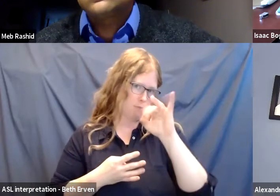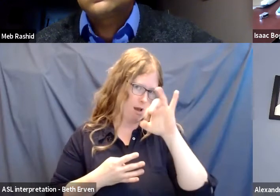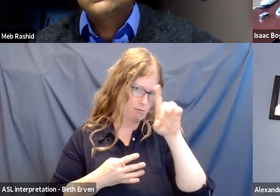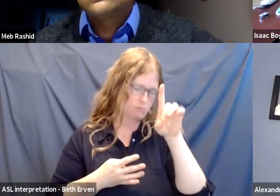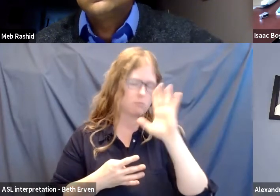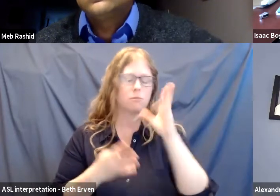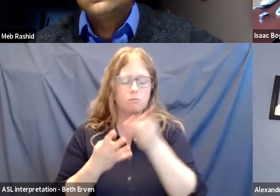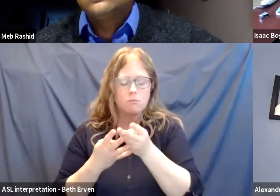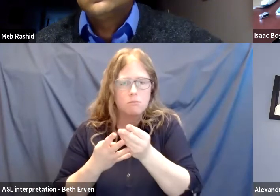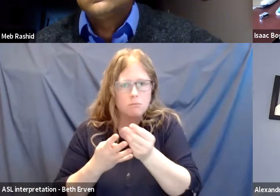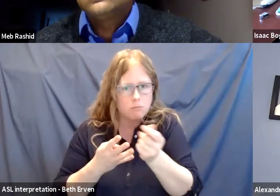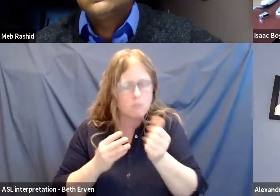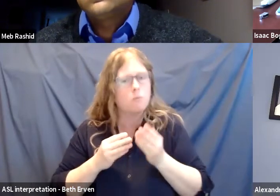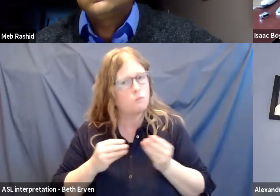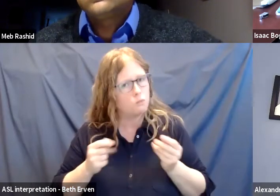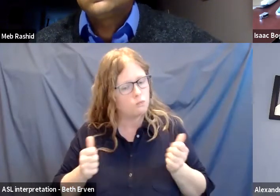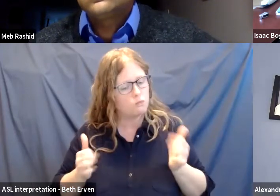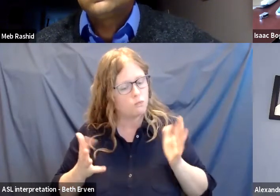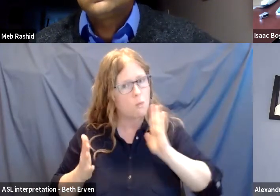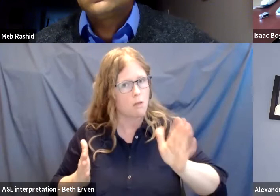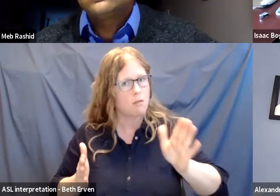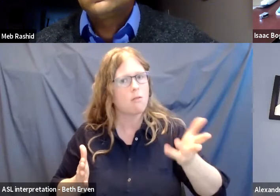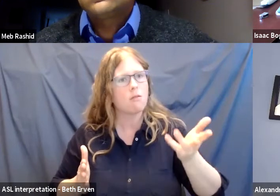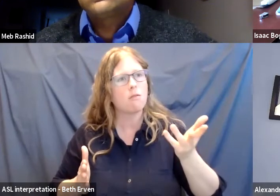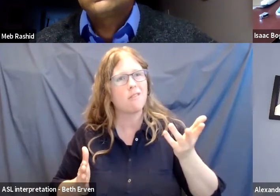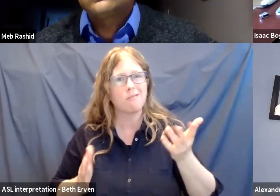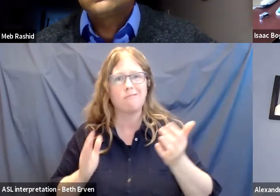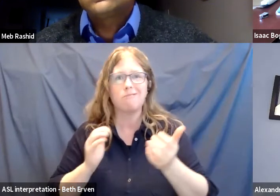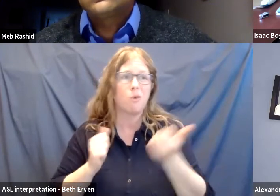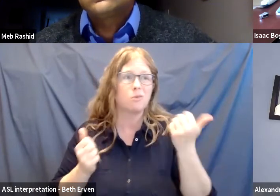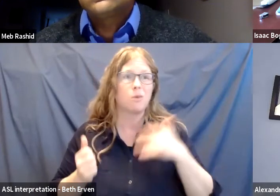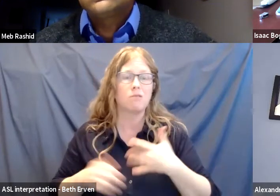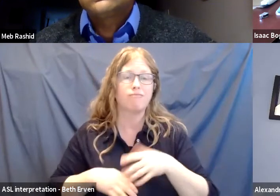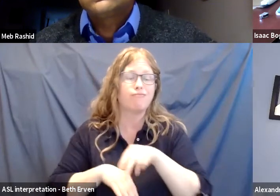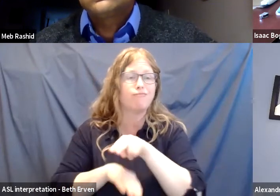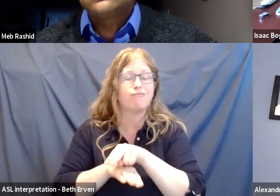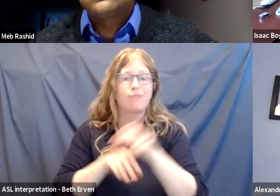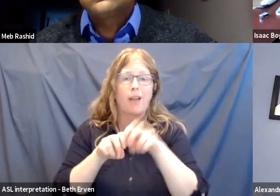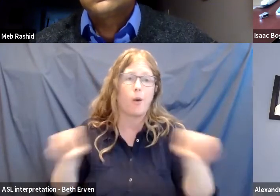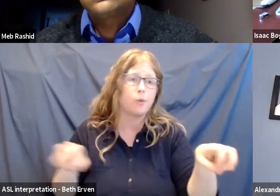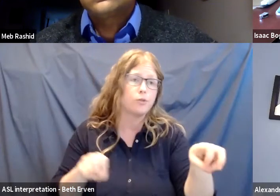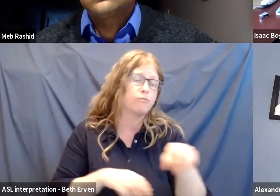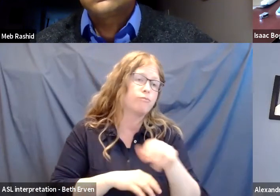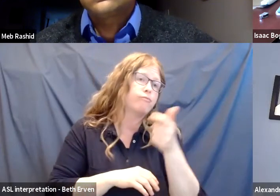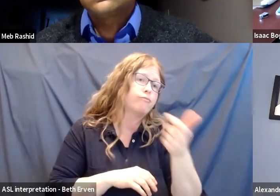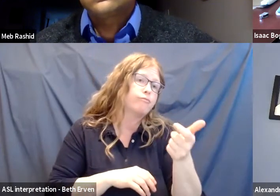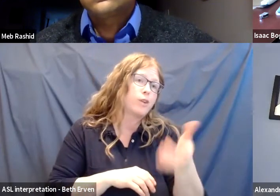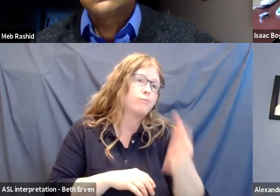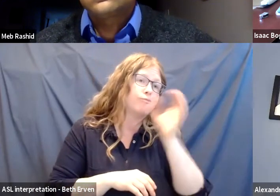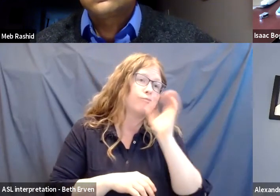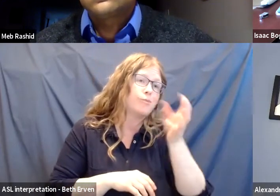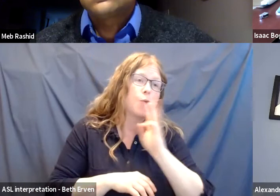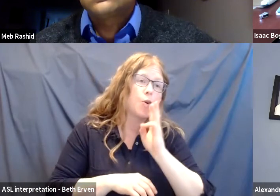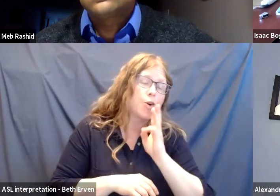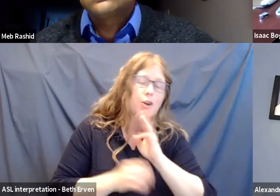own. Usually, like, the vast majority of the time, you just lie on the couch, take an acetaminophen, wash it down with some delicious water, have a